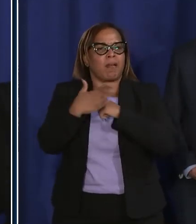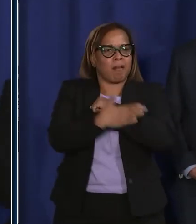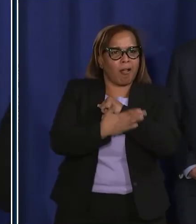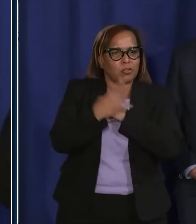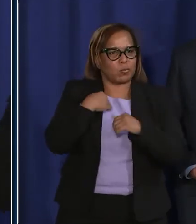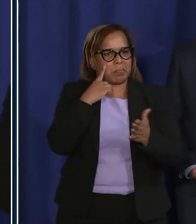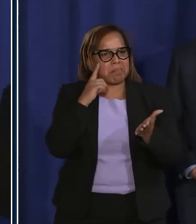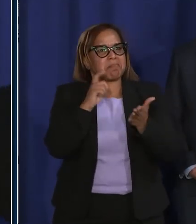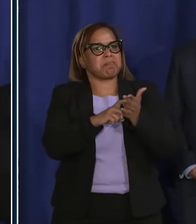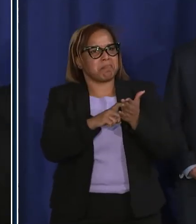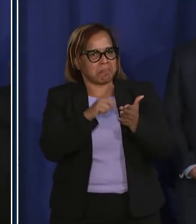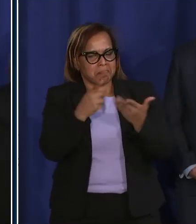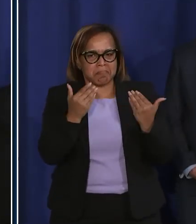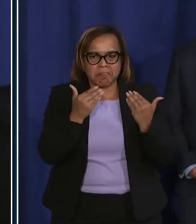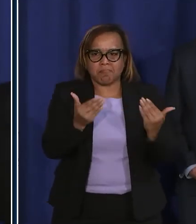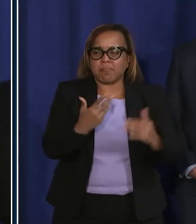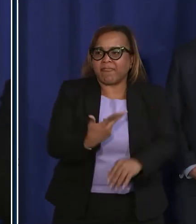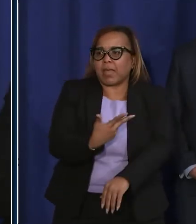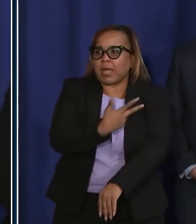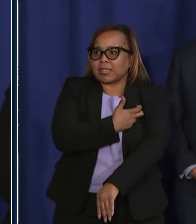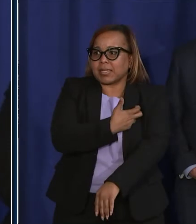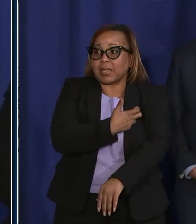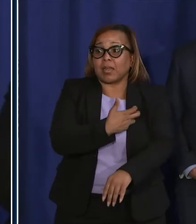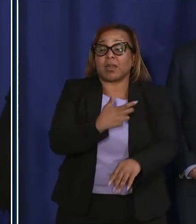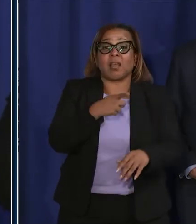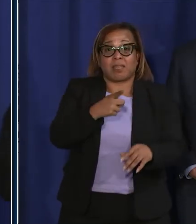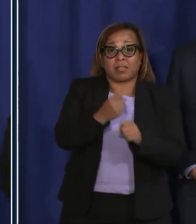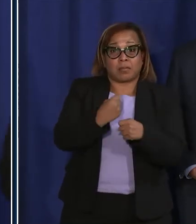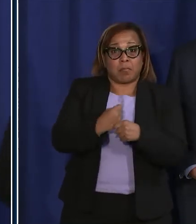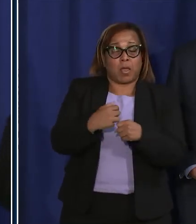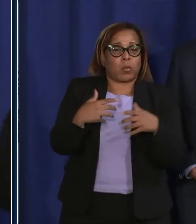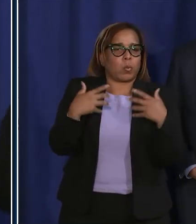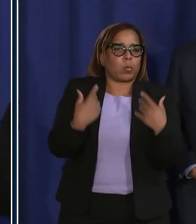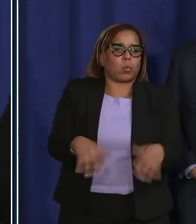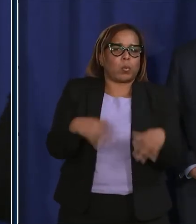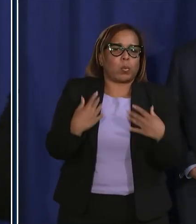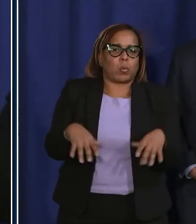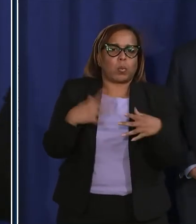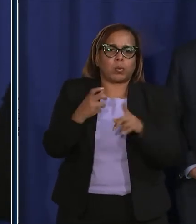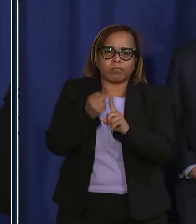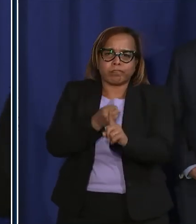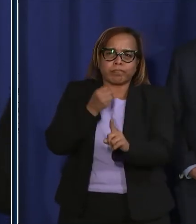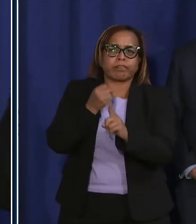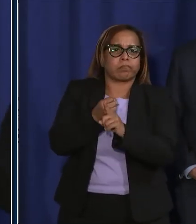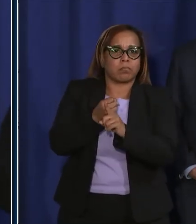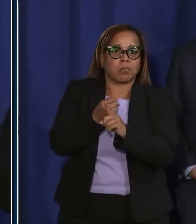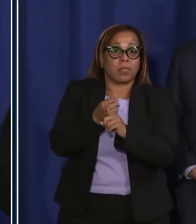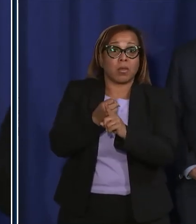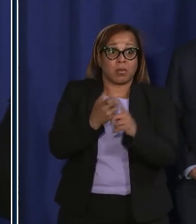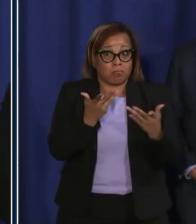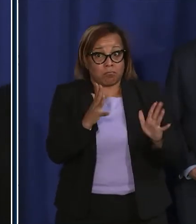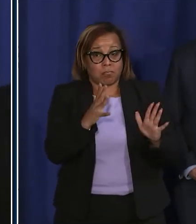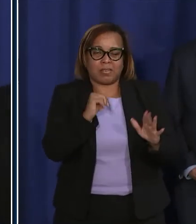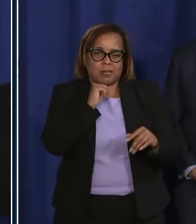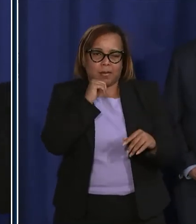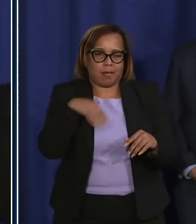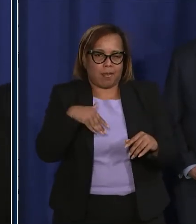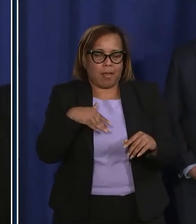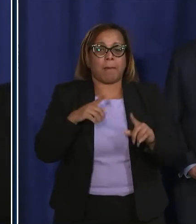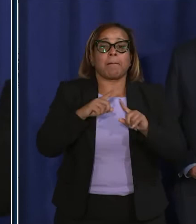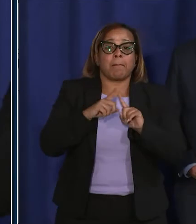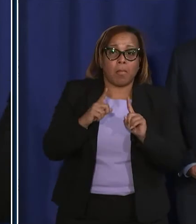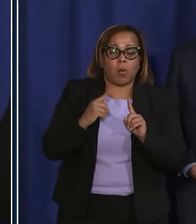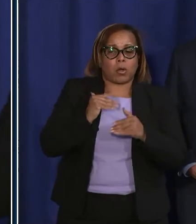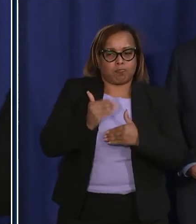country get the vaccine. It's made a world of difference. We're not out of the woods yet by a long shot, but